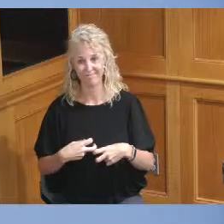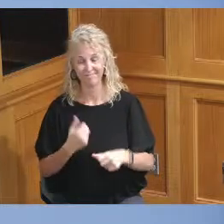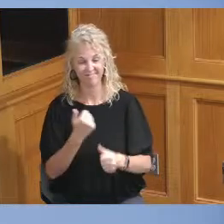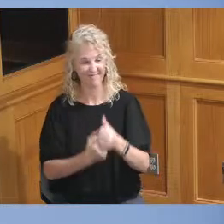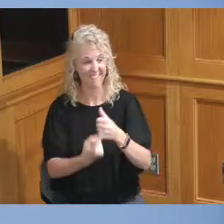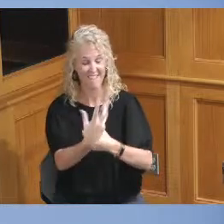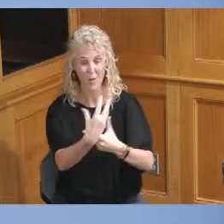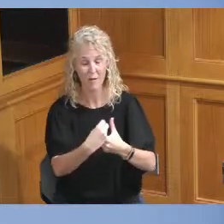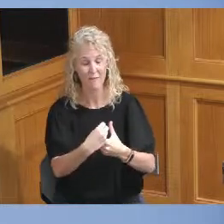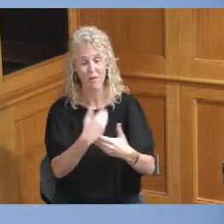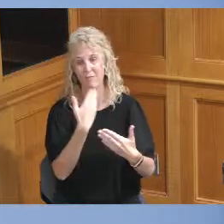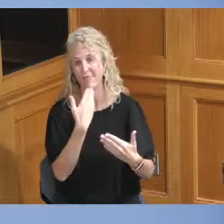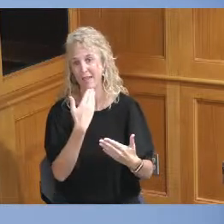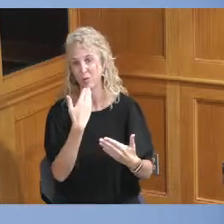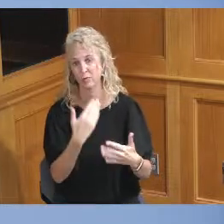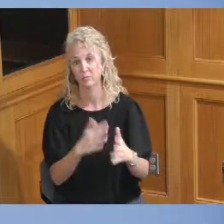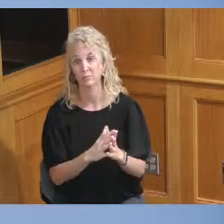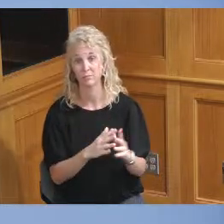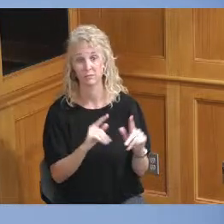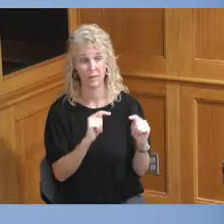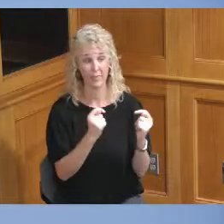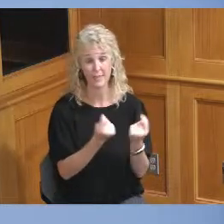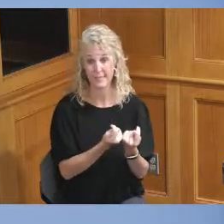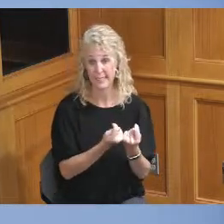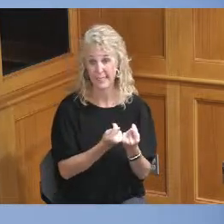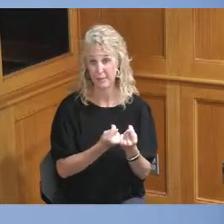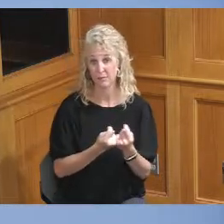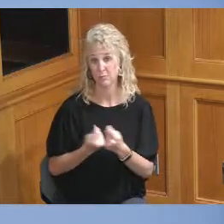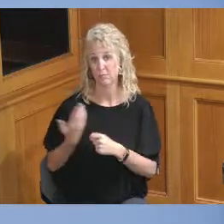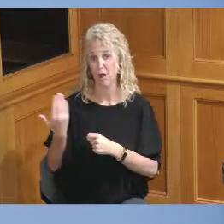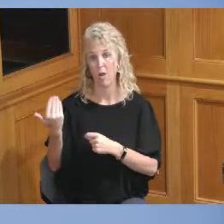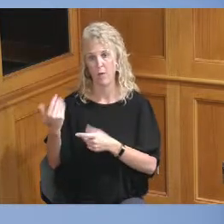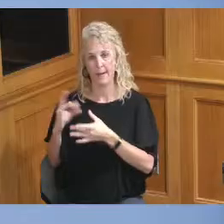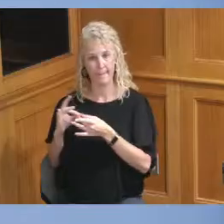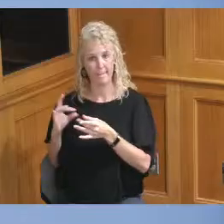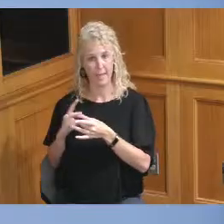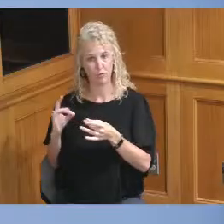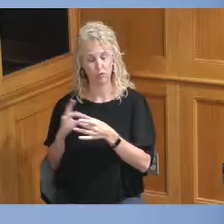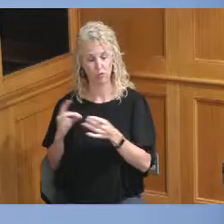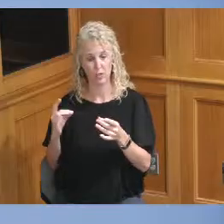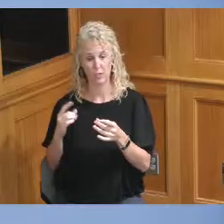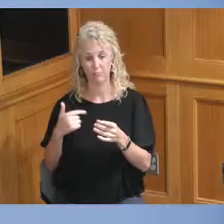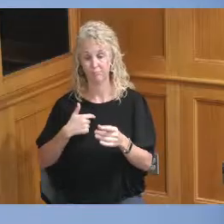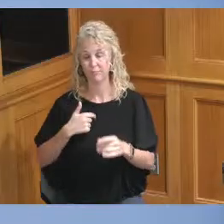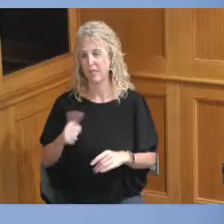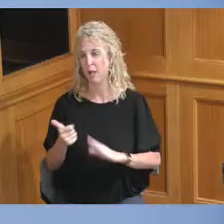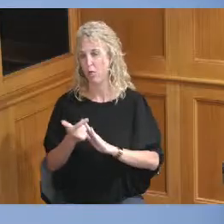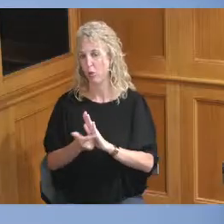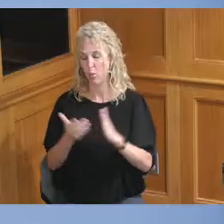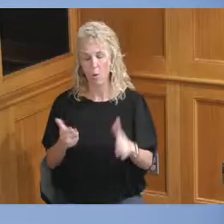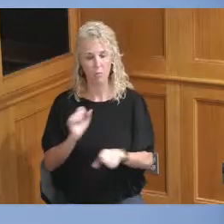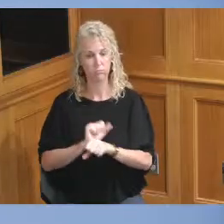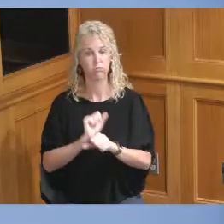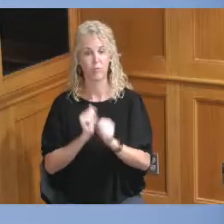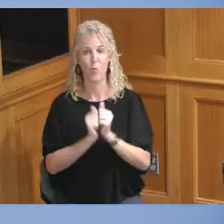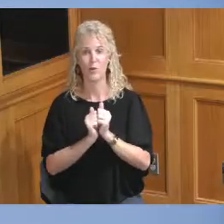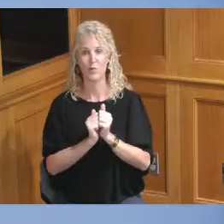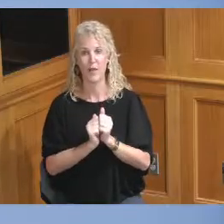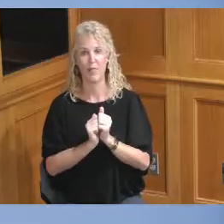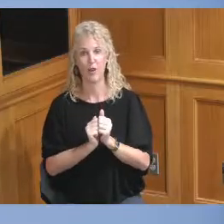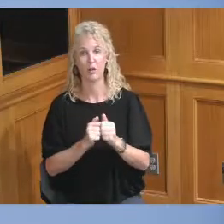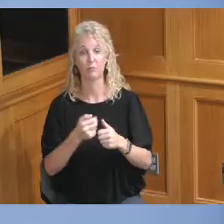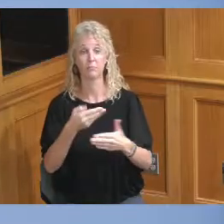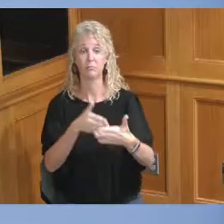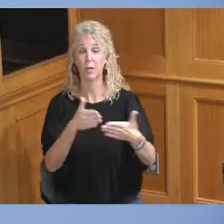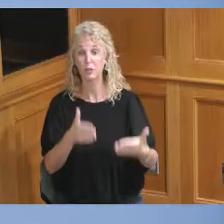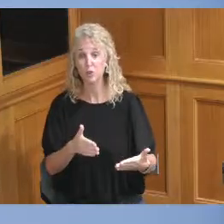enough about the team effort. David talked about it. It's been great. George and I have enjoyed working with him, but the county prosecutor's office,